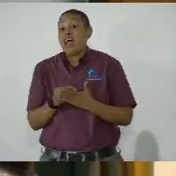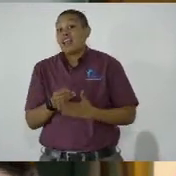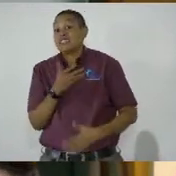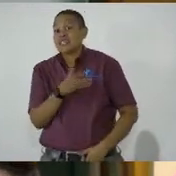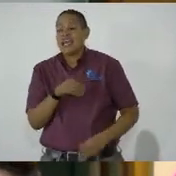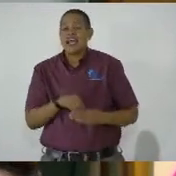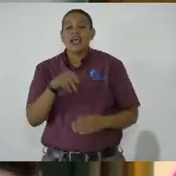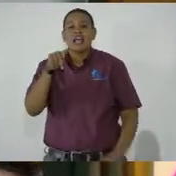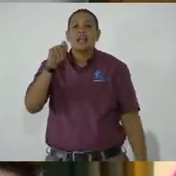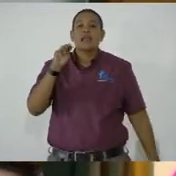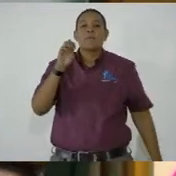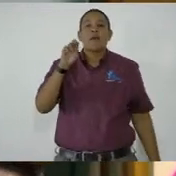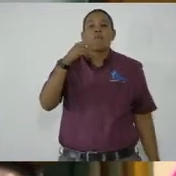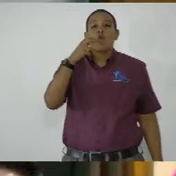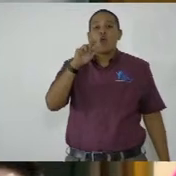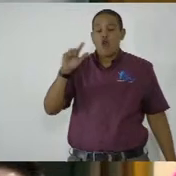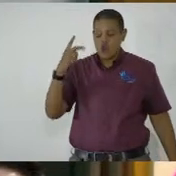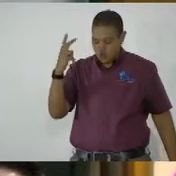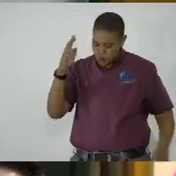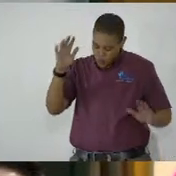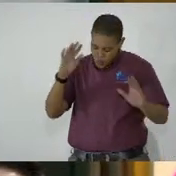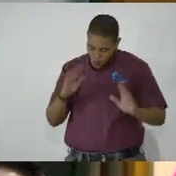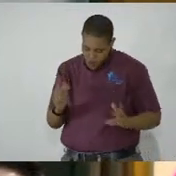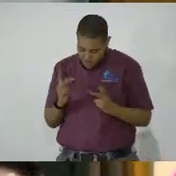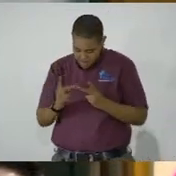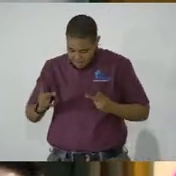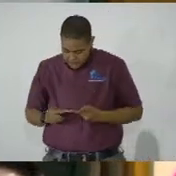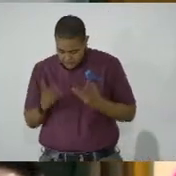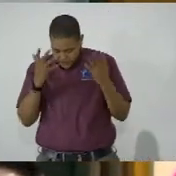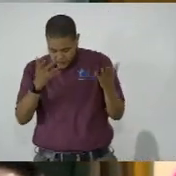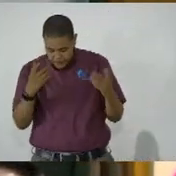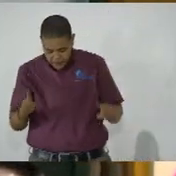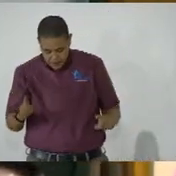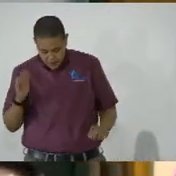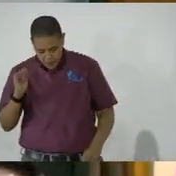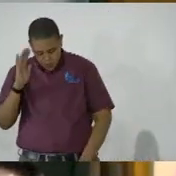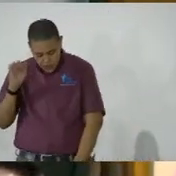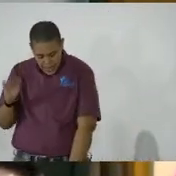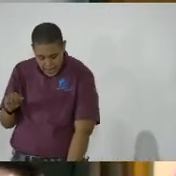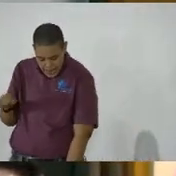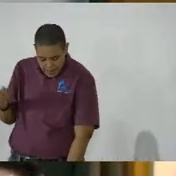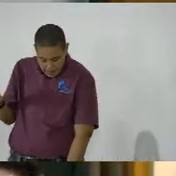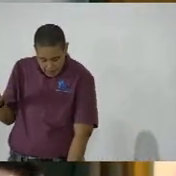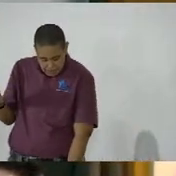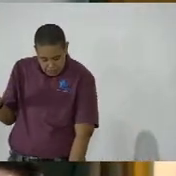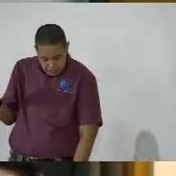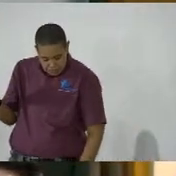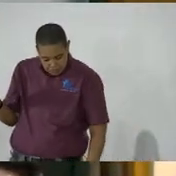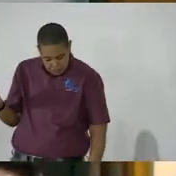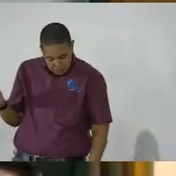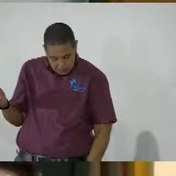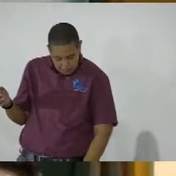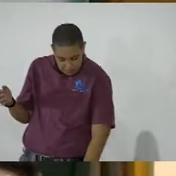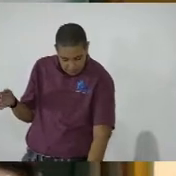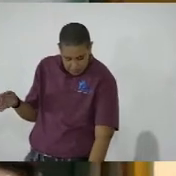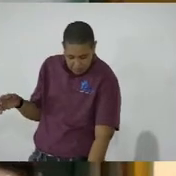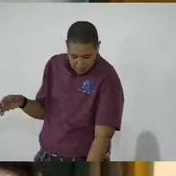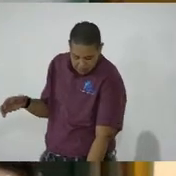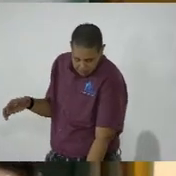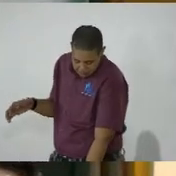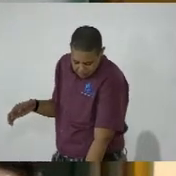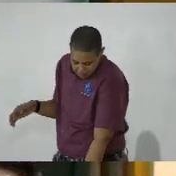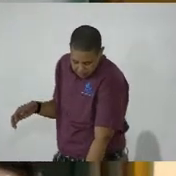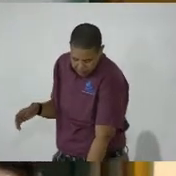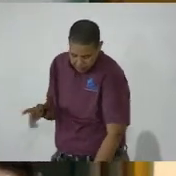Pembroke Hall. Two wonderful facilities that will be able to be facilities for